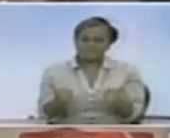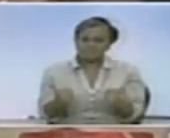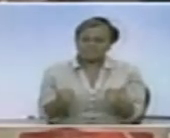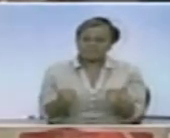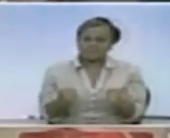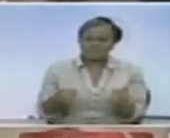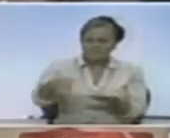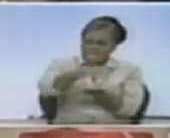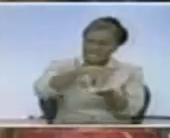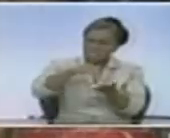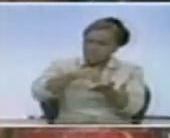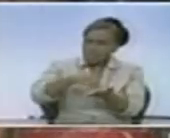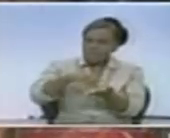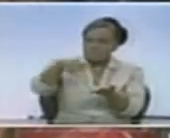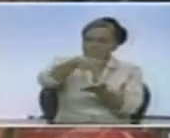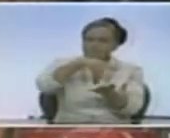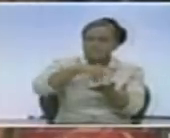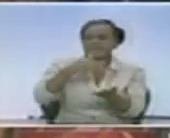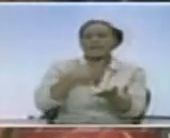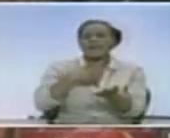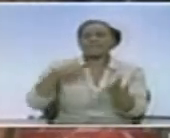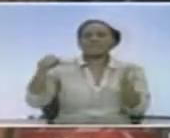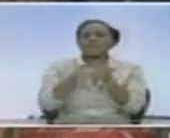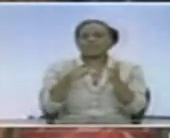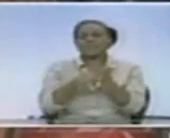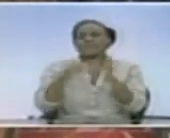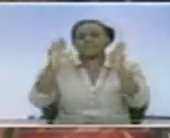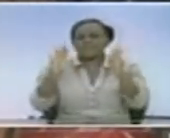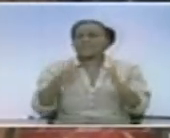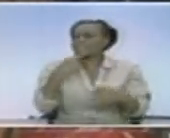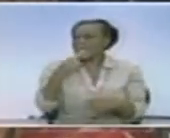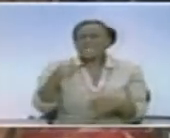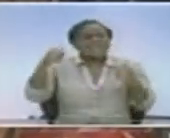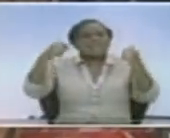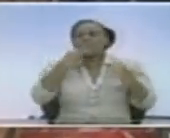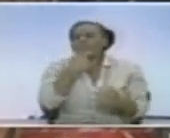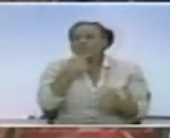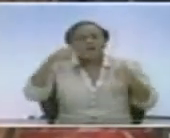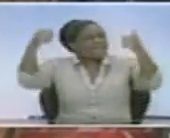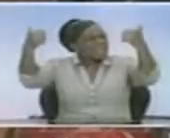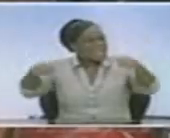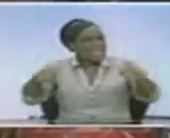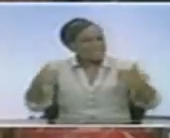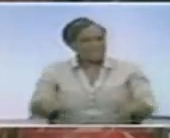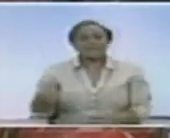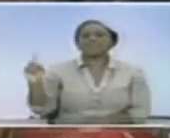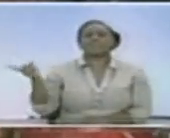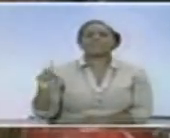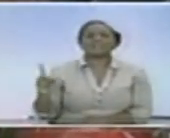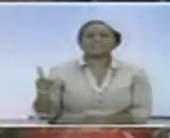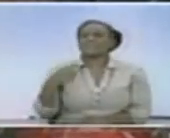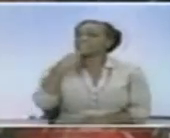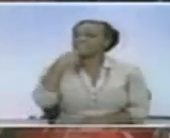central authorities, they will say, Jaluo will never be president. And then they will say